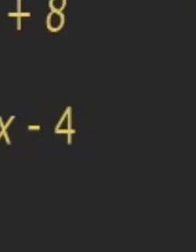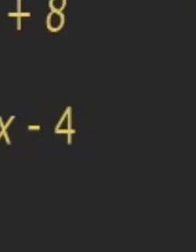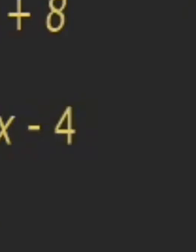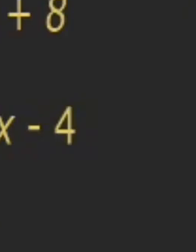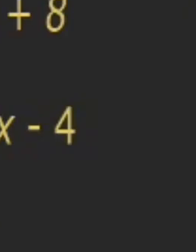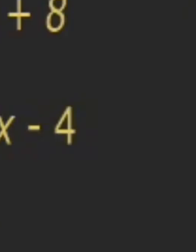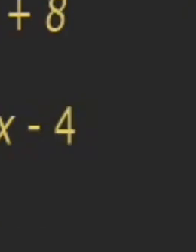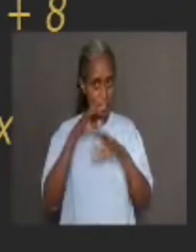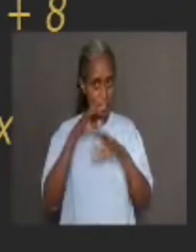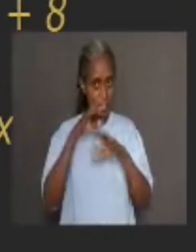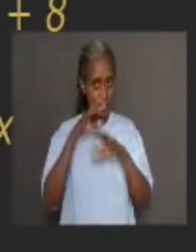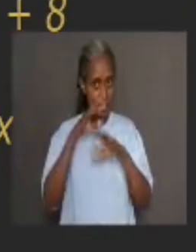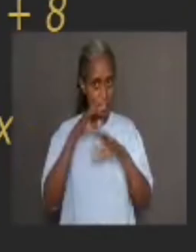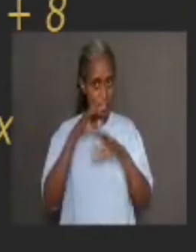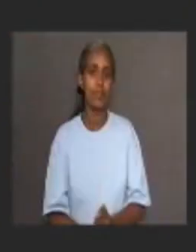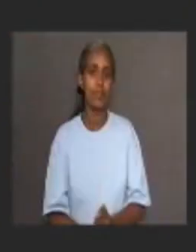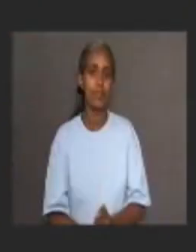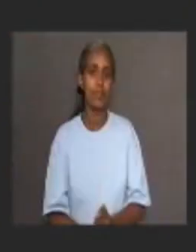Begin.